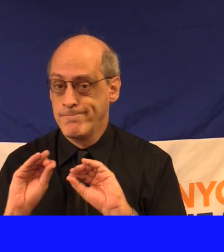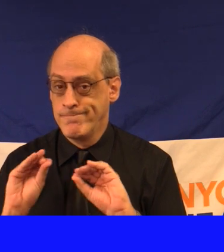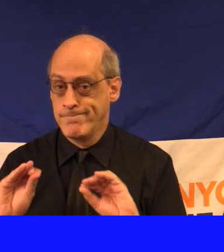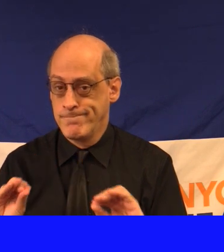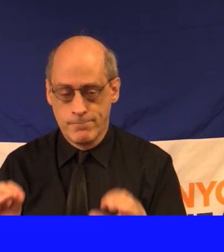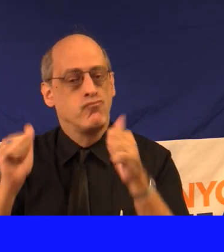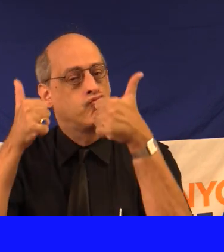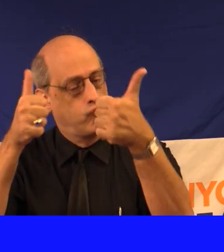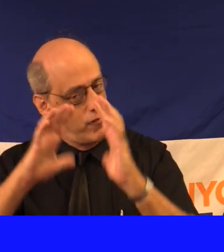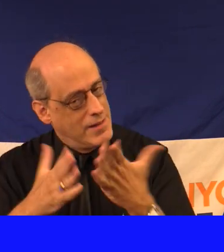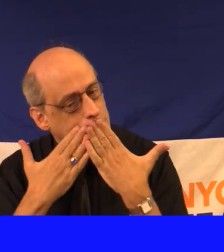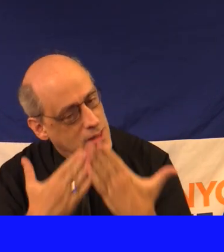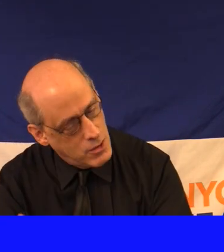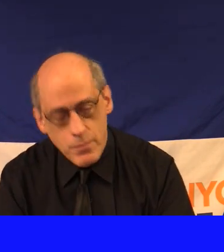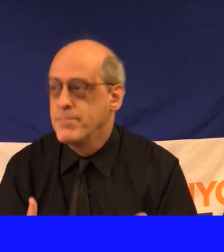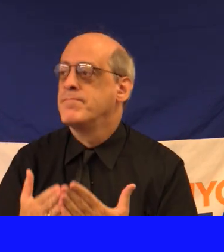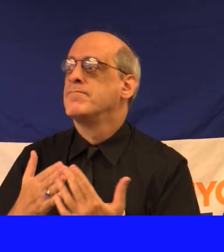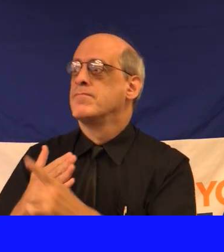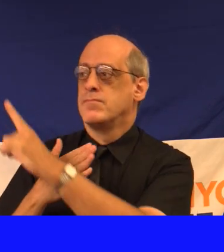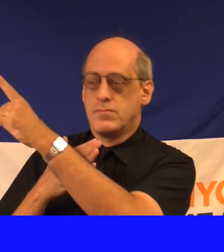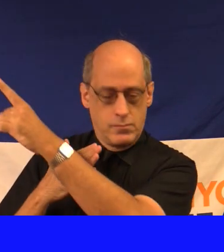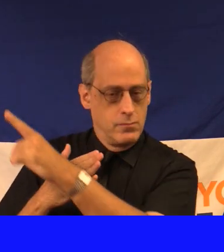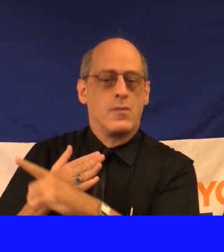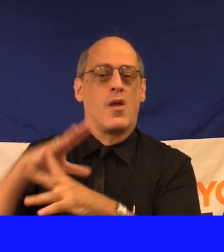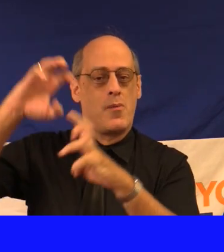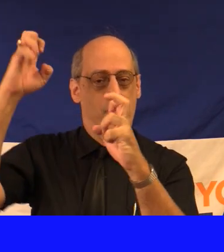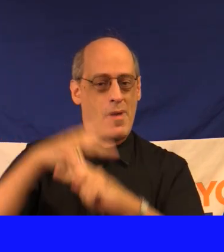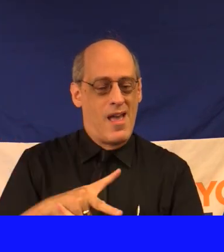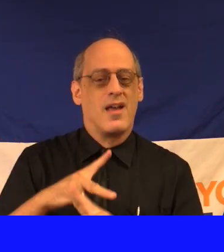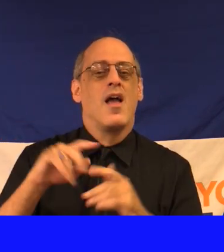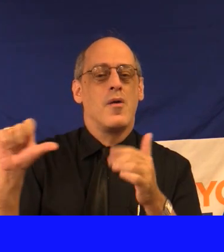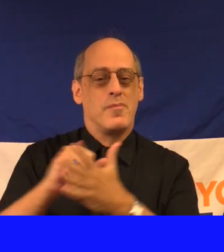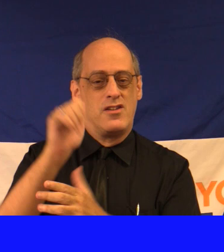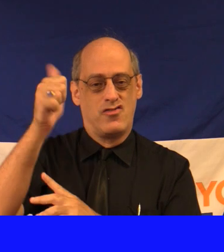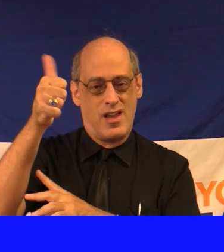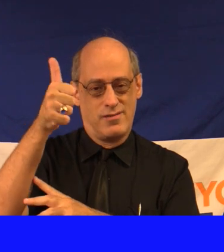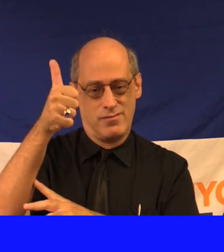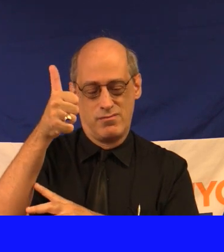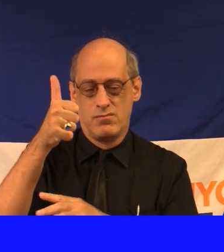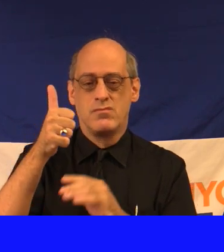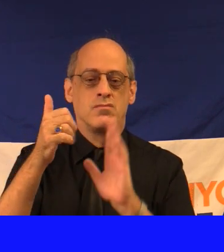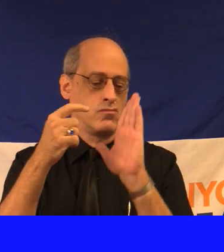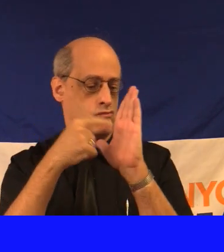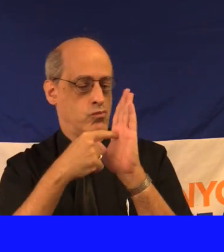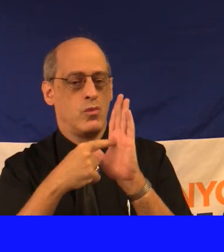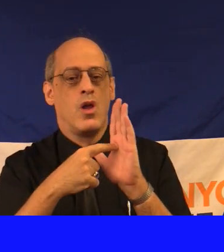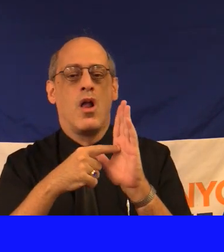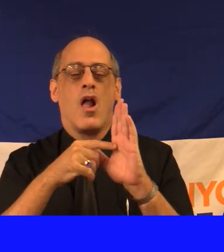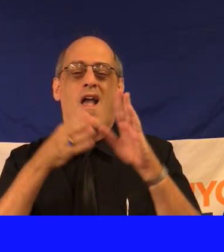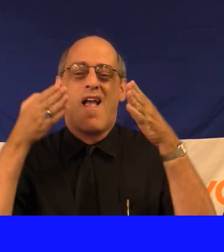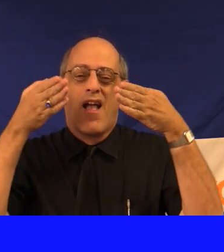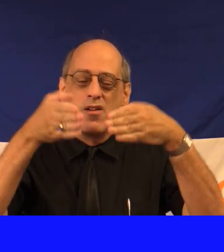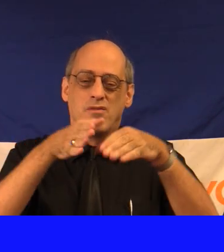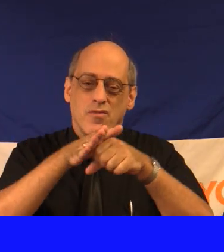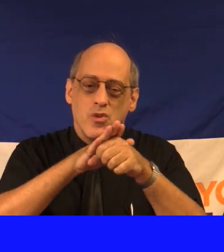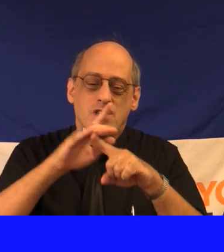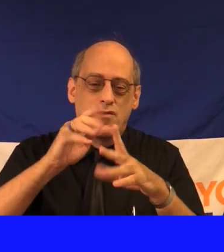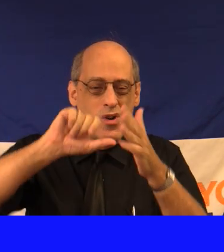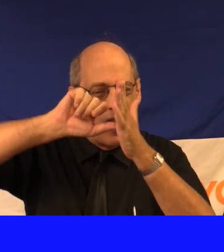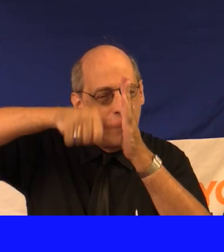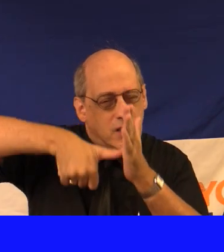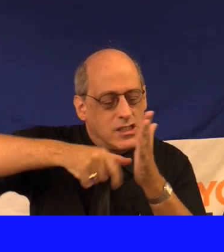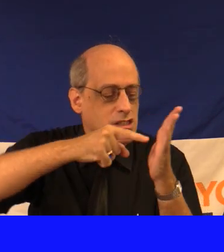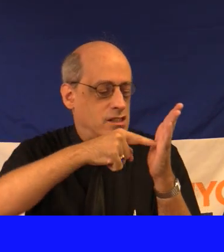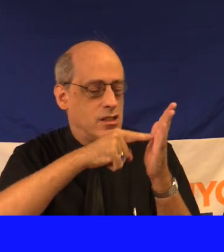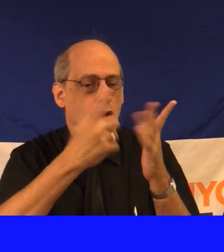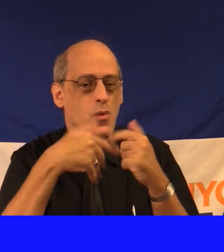Okay, well, thank you, Sandy. So now turning it to page 10, this is the areas of focus of audit emphasis. When we met